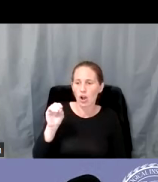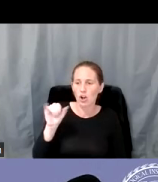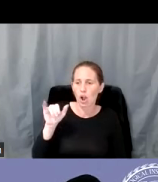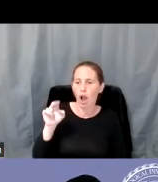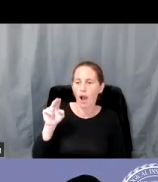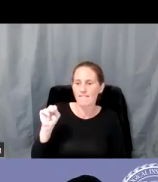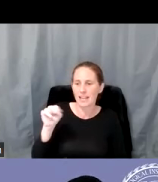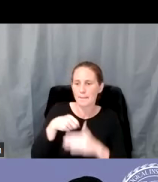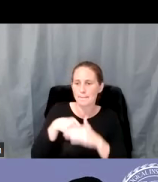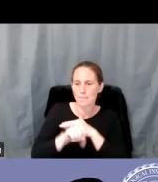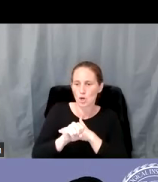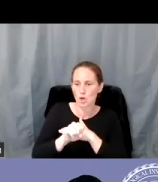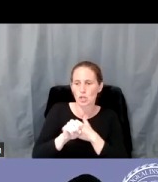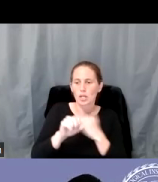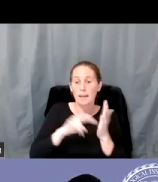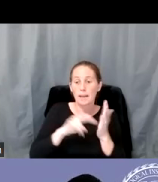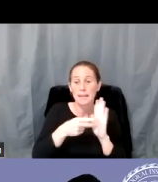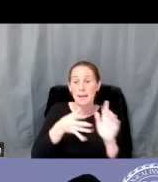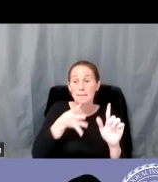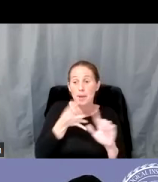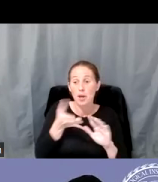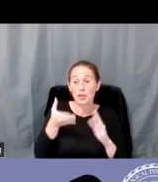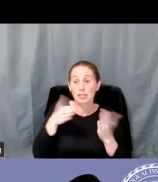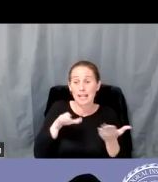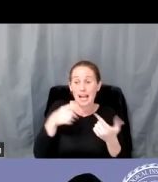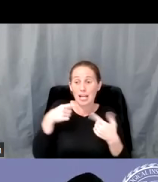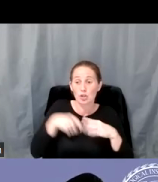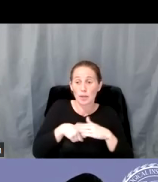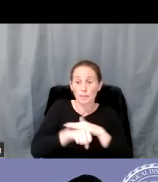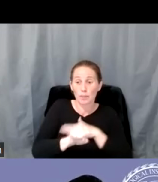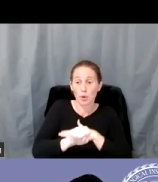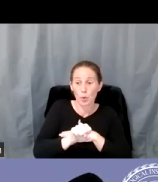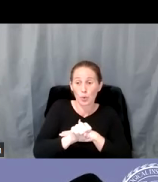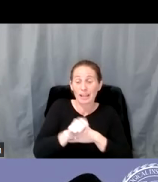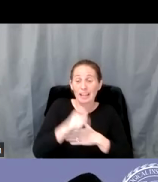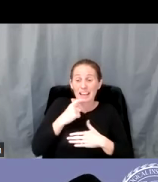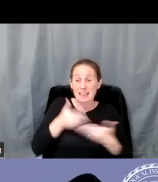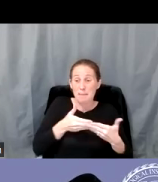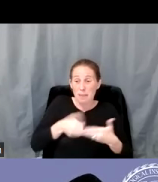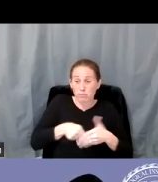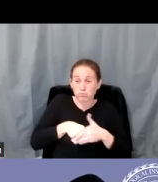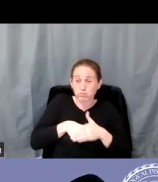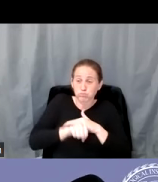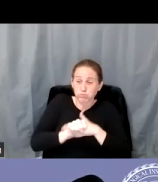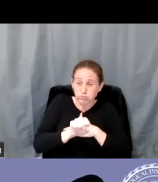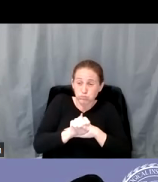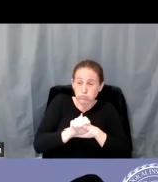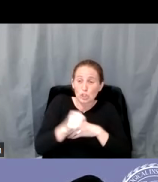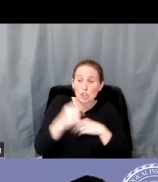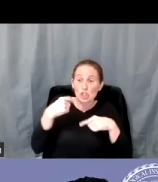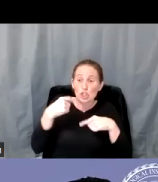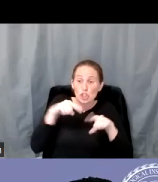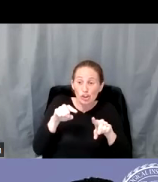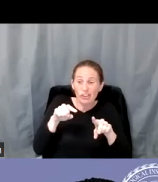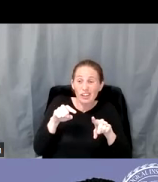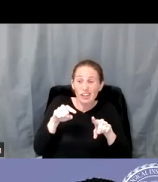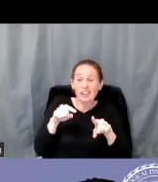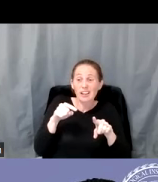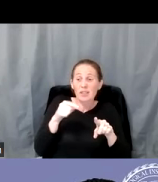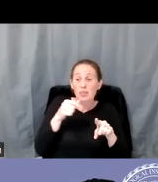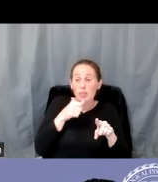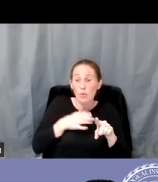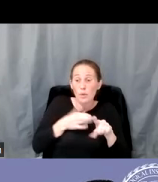the mother died during childbirth and the baby was actually expelled during the decomposition process, hence